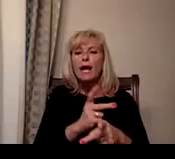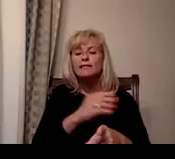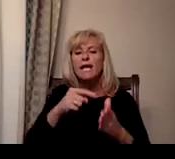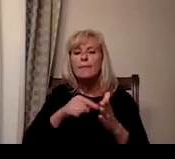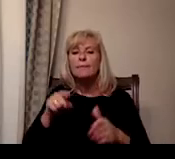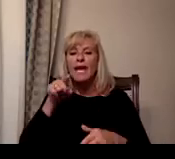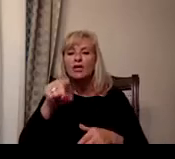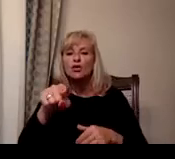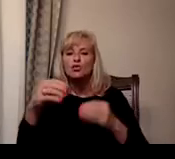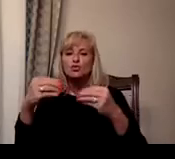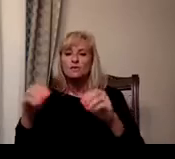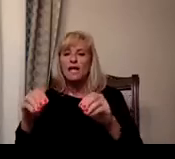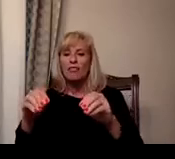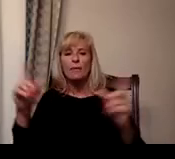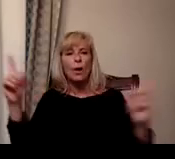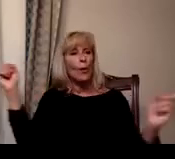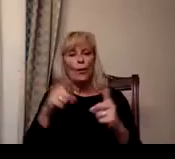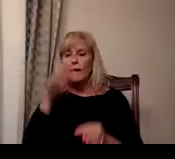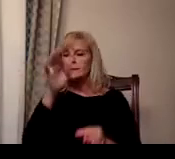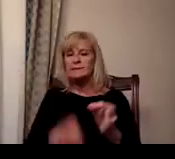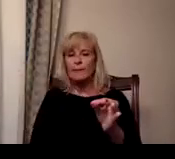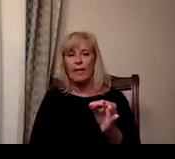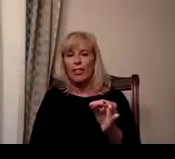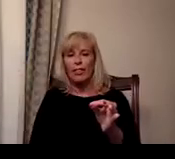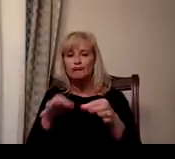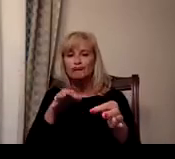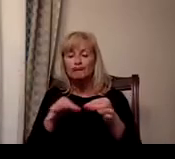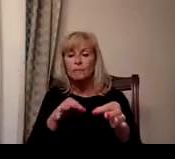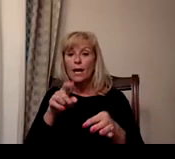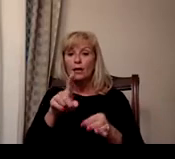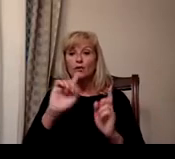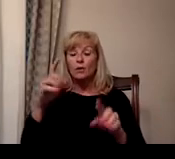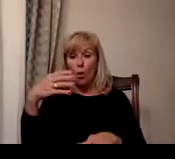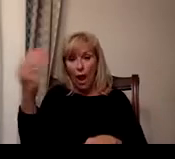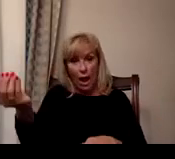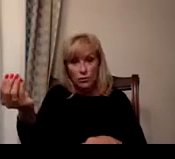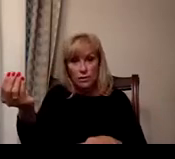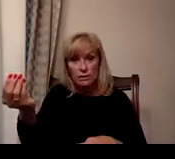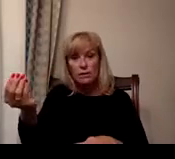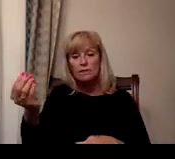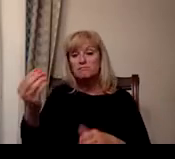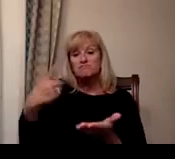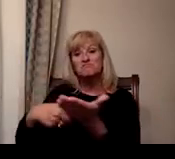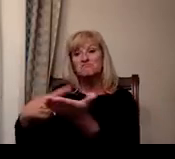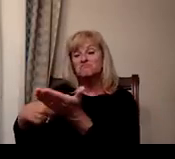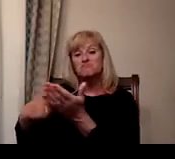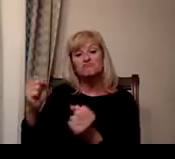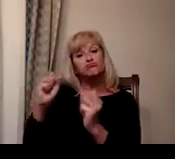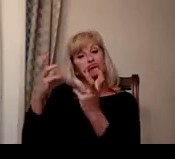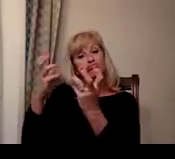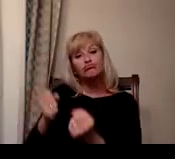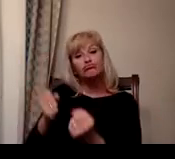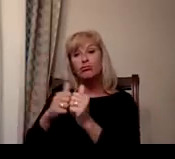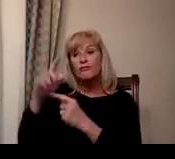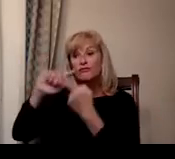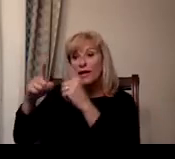It breaks it down to its simplest form. You are literally just going out and talking about our products, and we pay you when